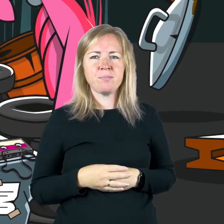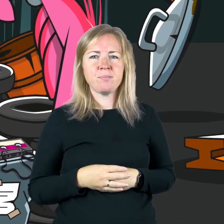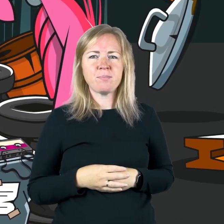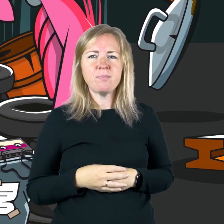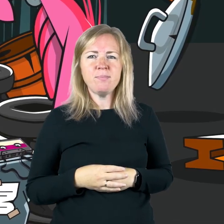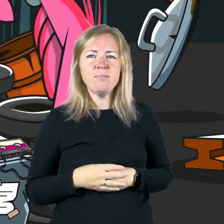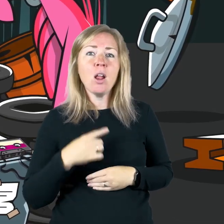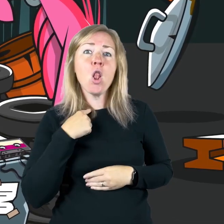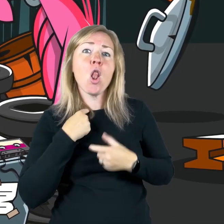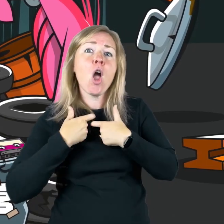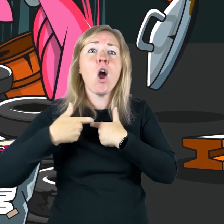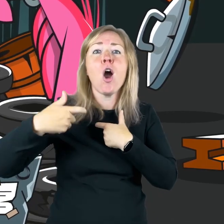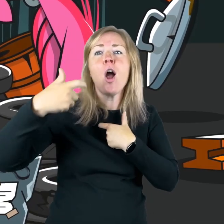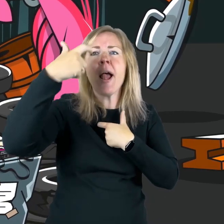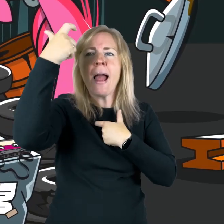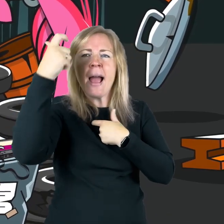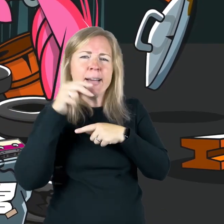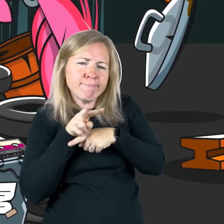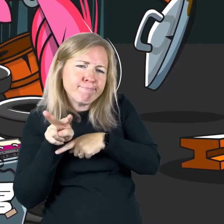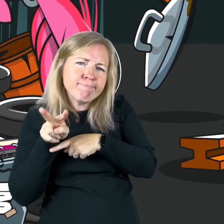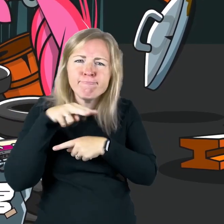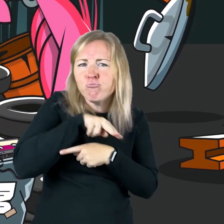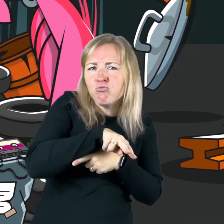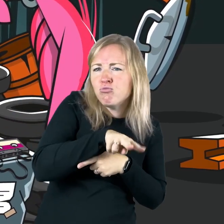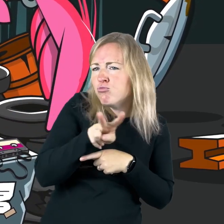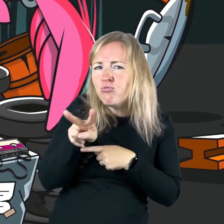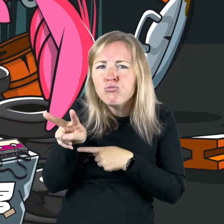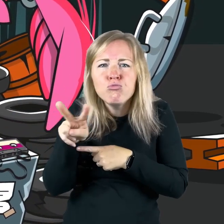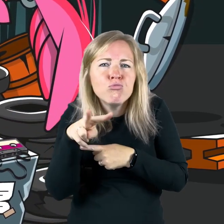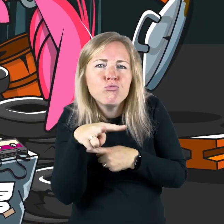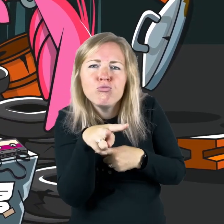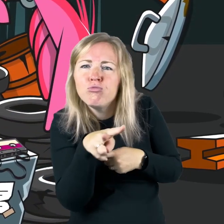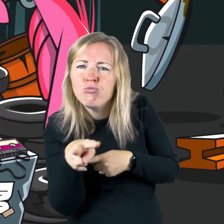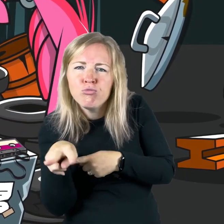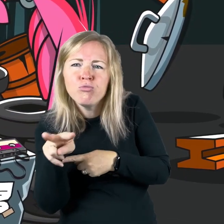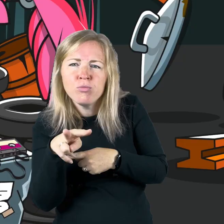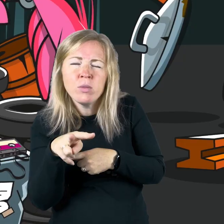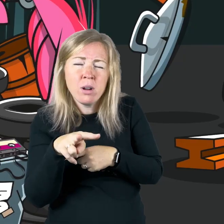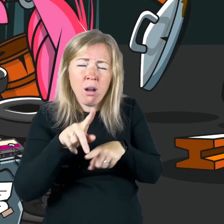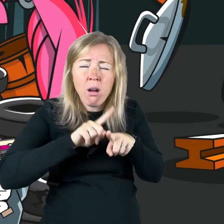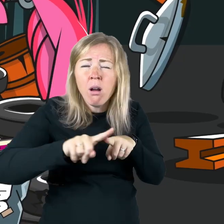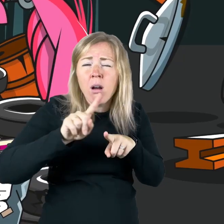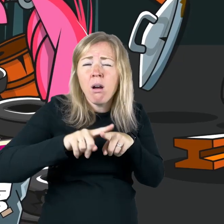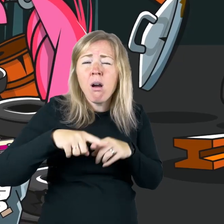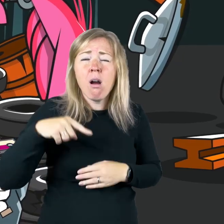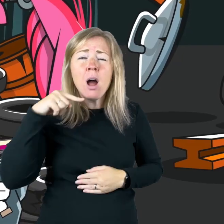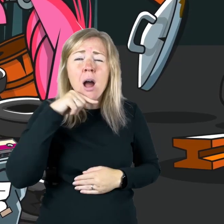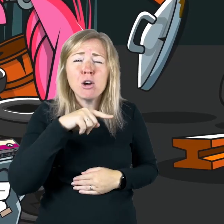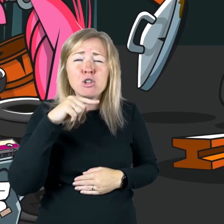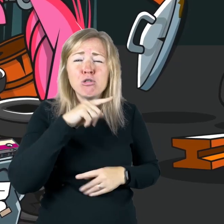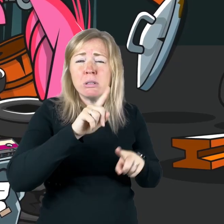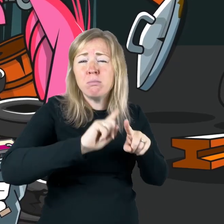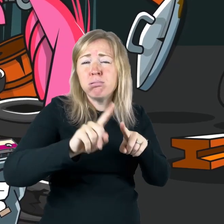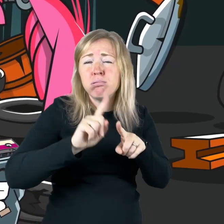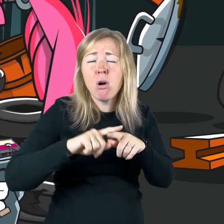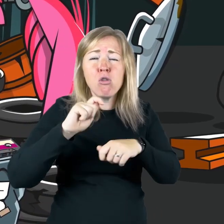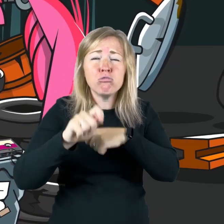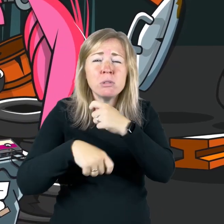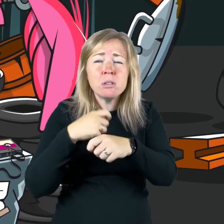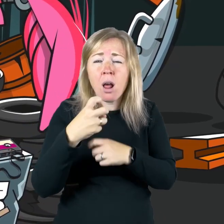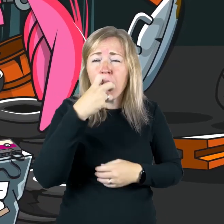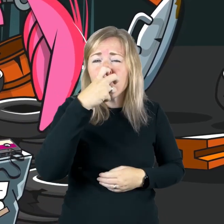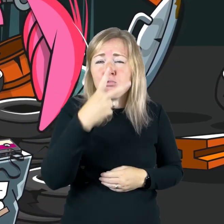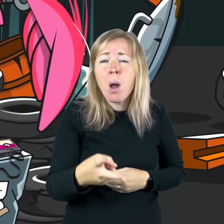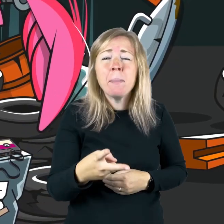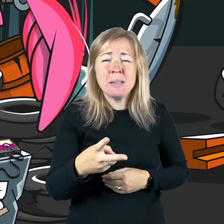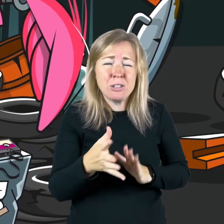neck winding into the gaps and cracks of the junk. She made her way through hundreds of pieces of recycled